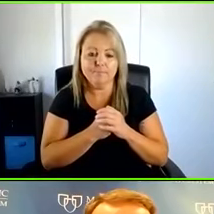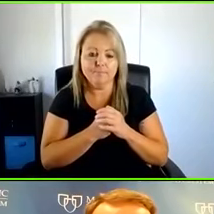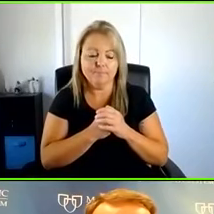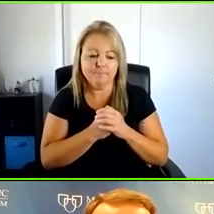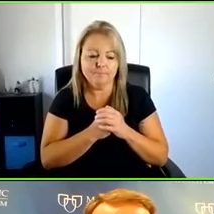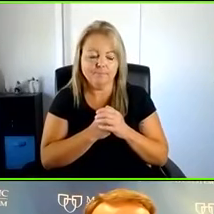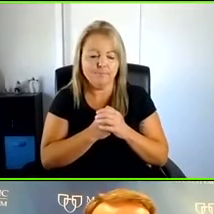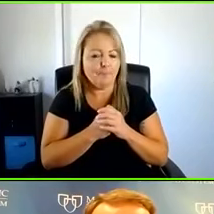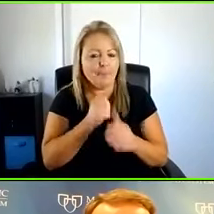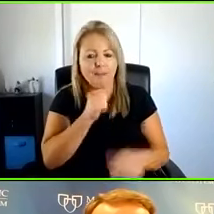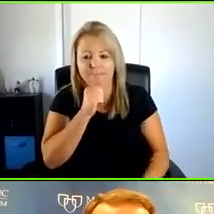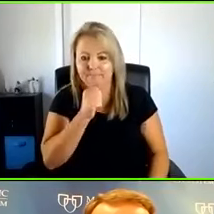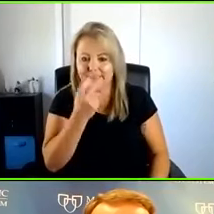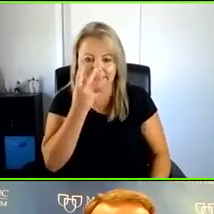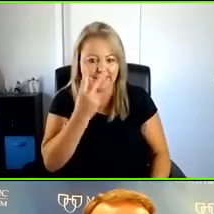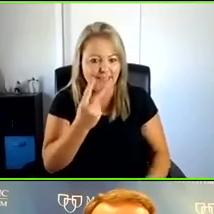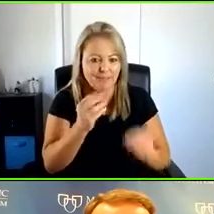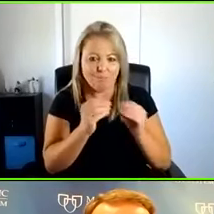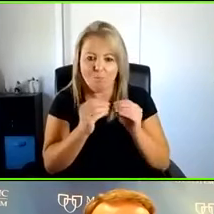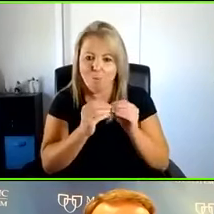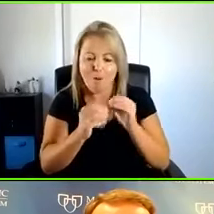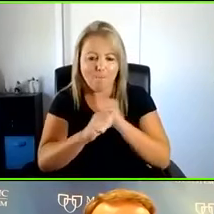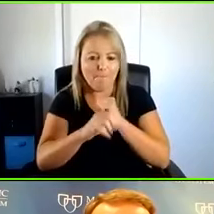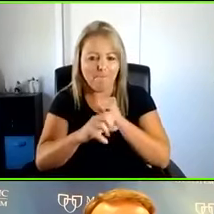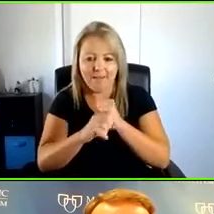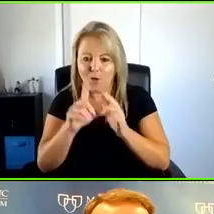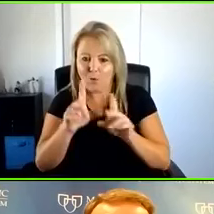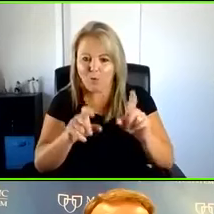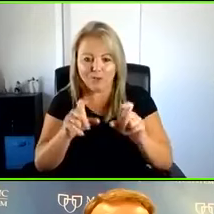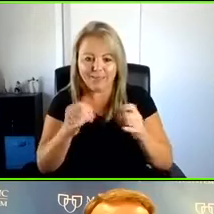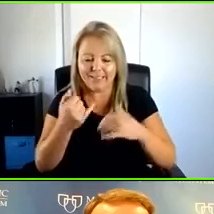I'm not seeing any other media questions today.